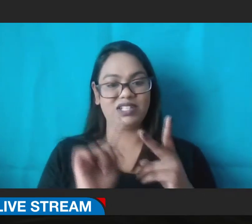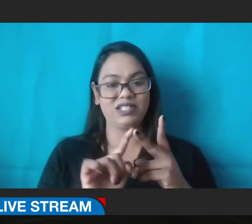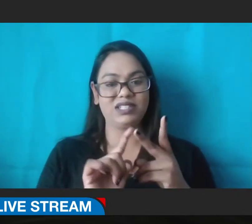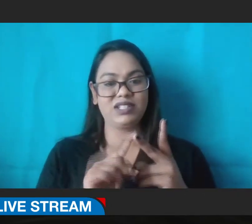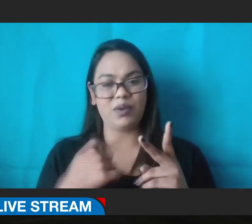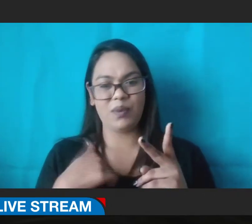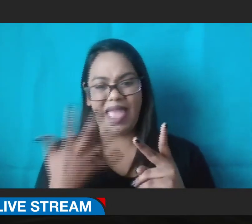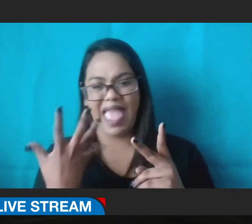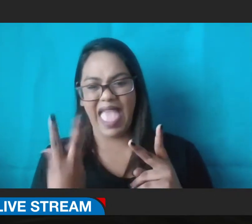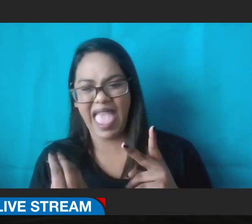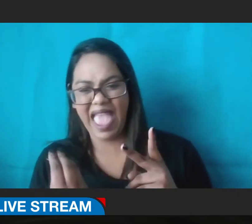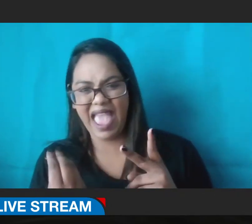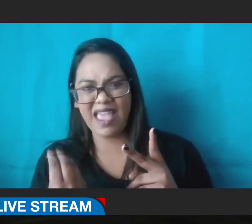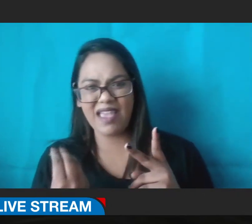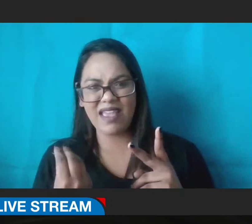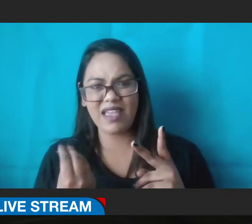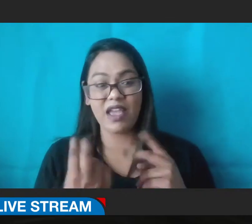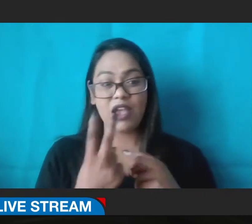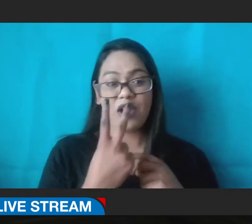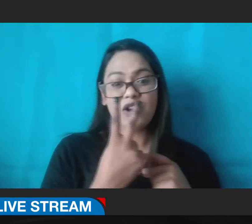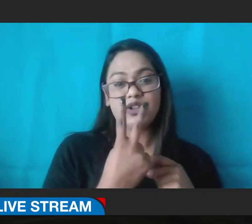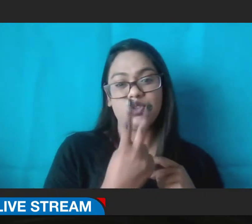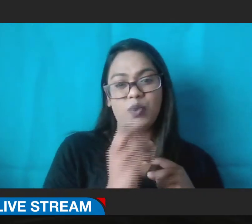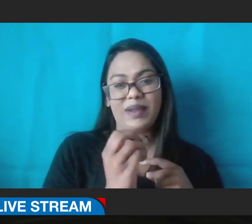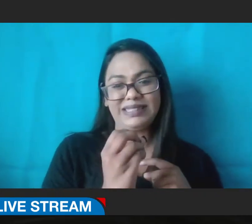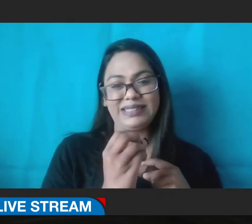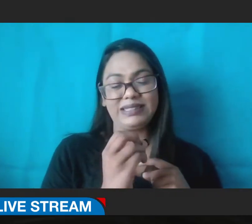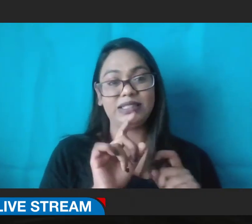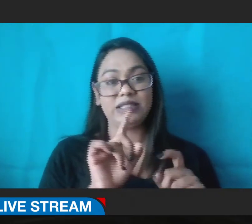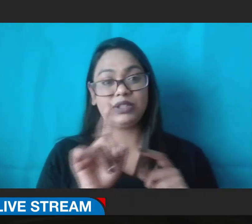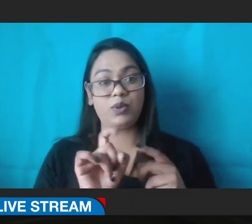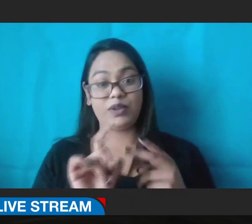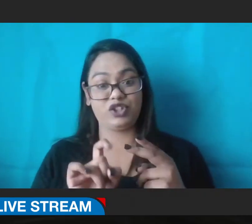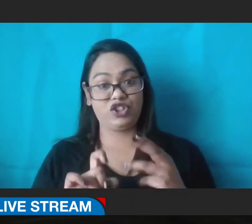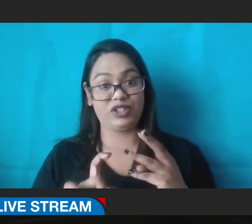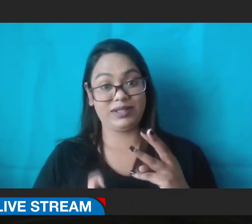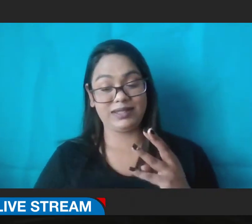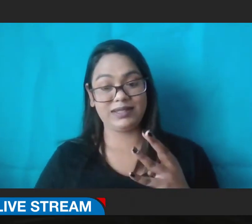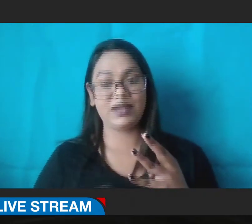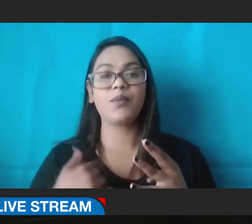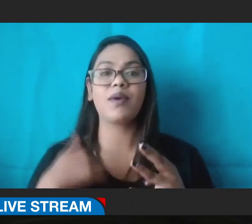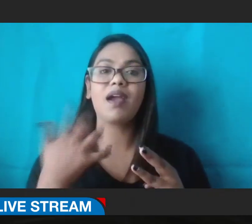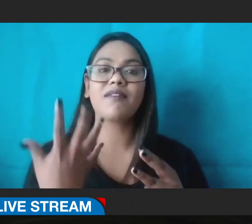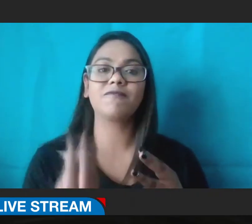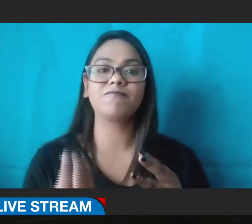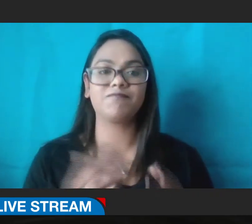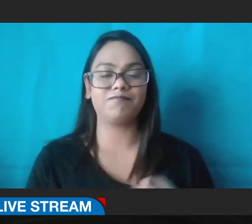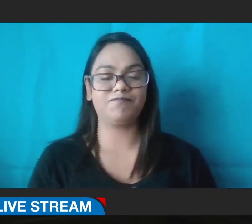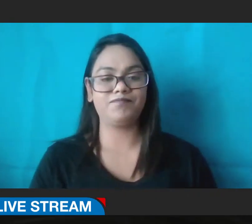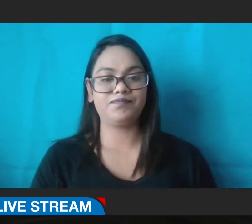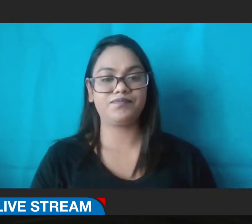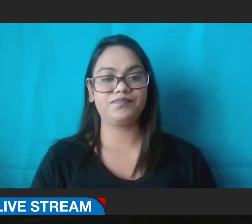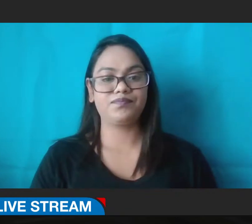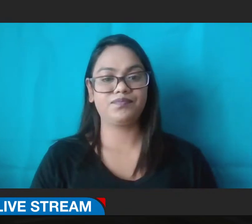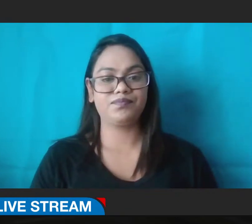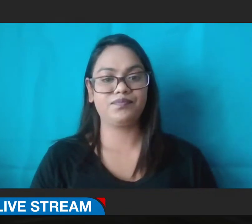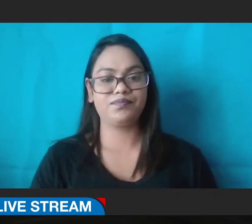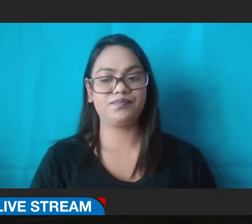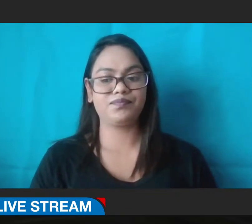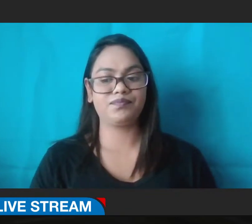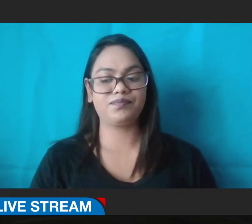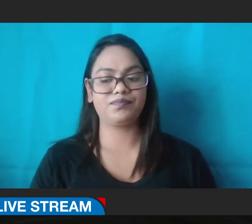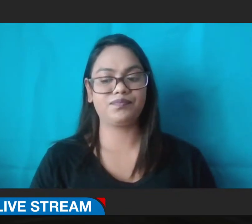about 20 questions that I'm going to take the first batch of questions, about 10 questions, then